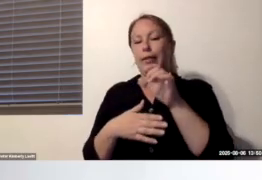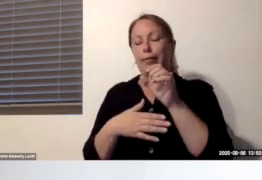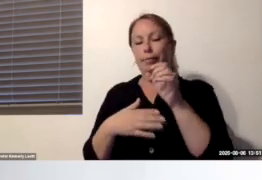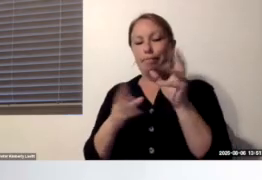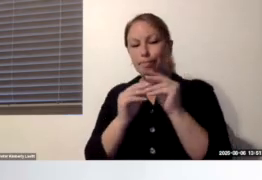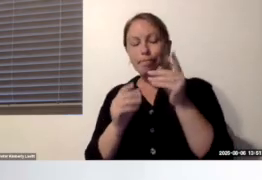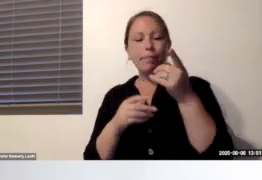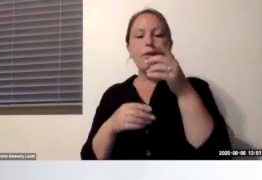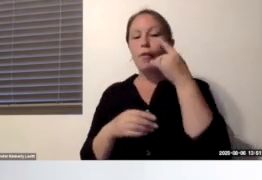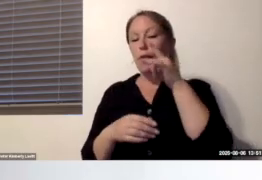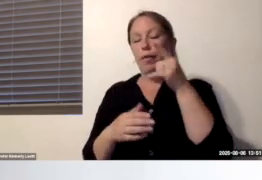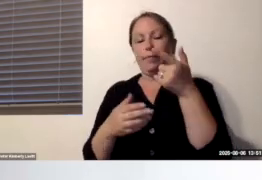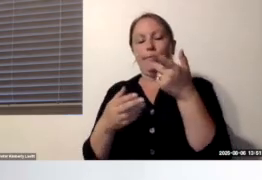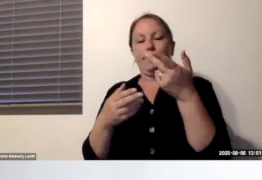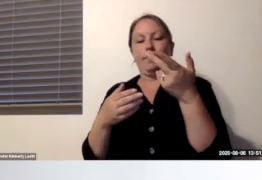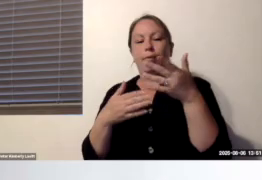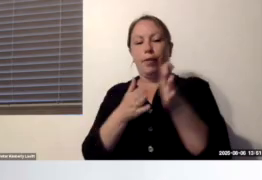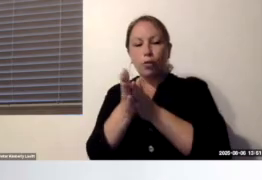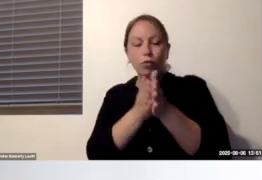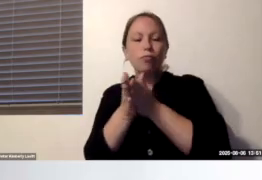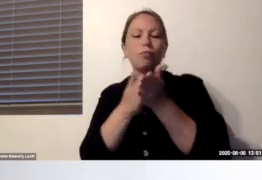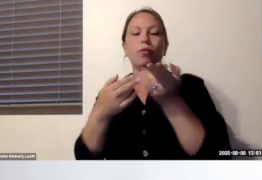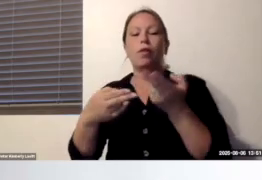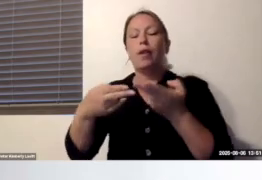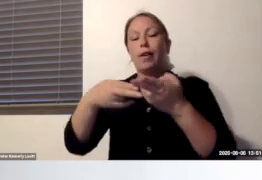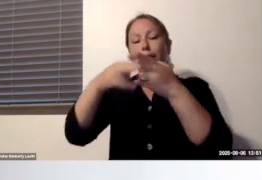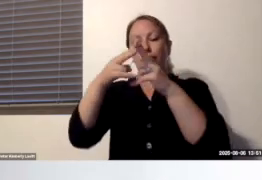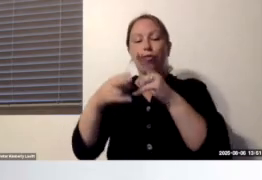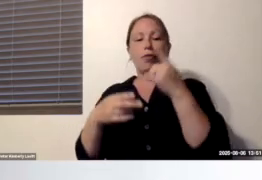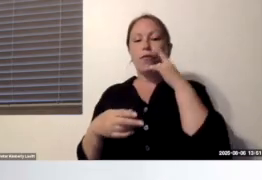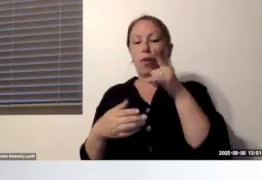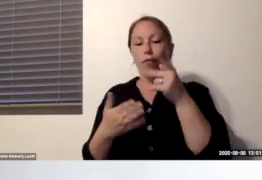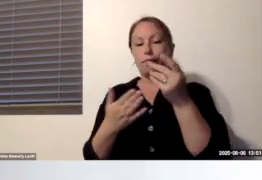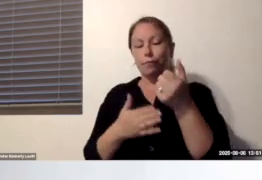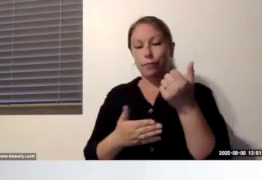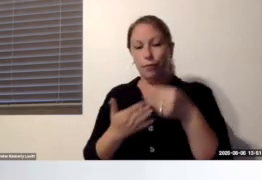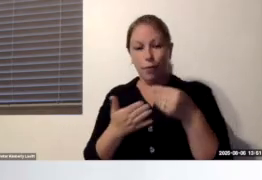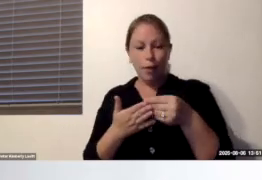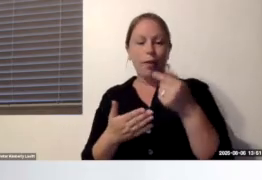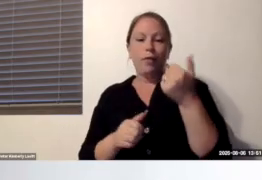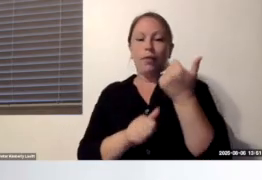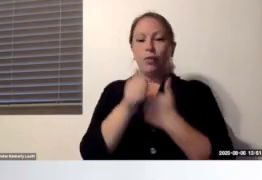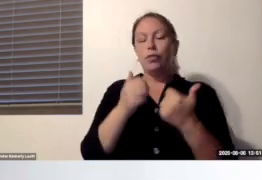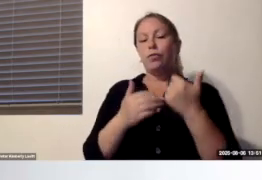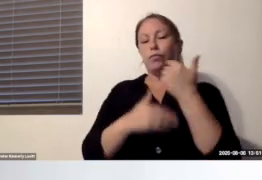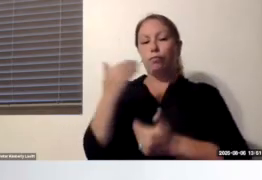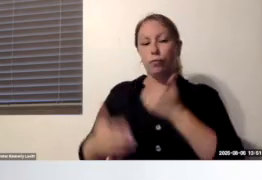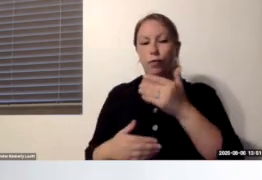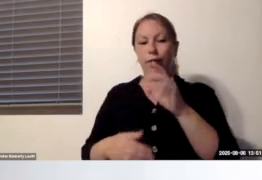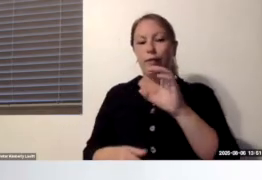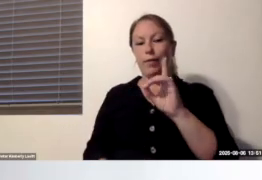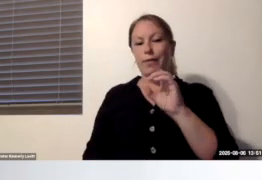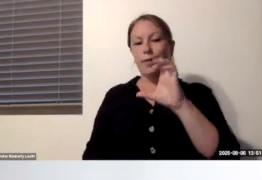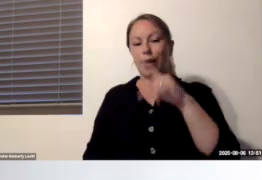would encourage additional funding for the district-based programs, as well as ensuring the continued operation of DCAP and the